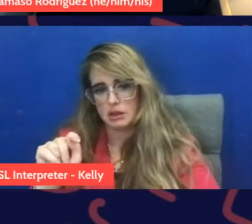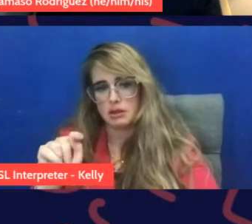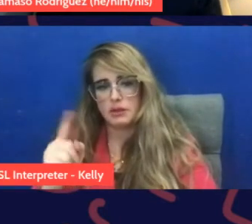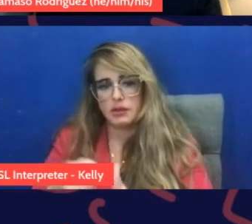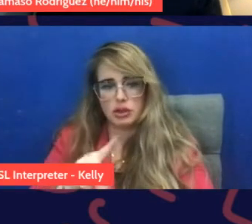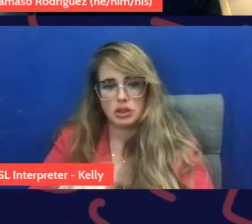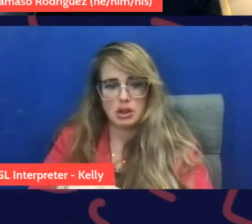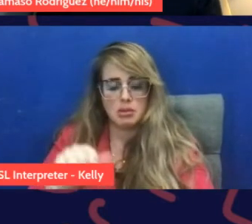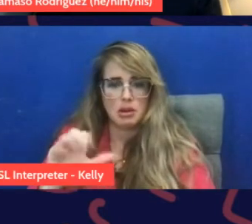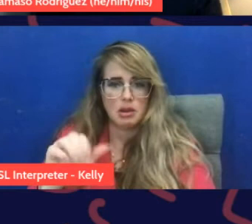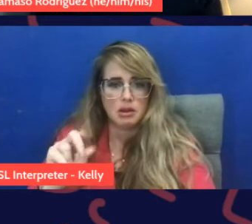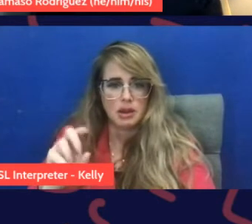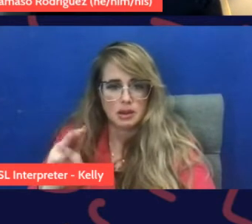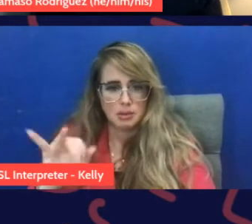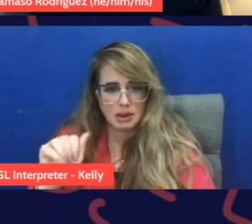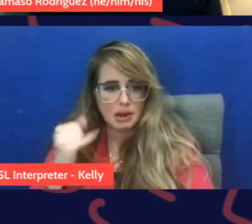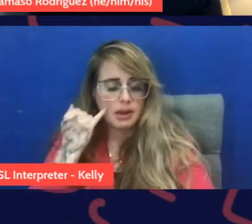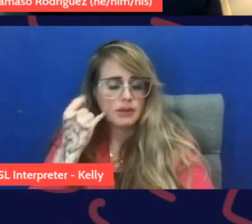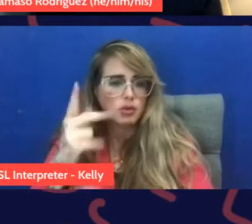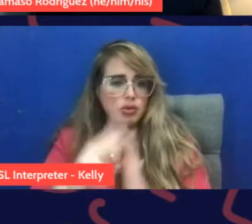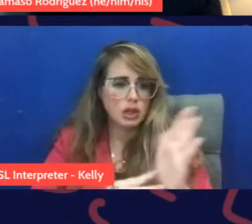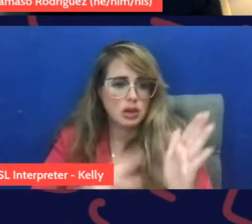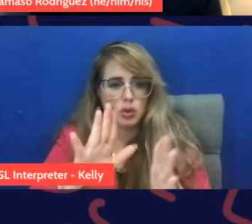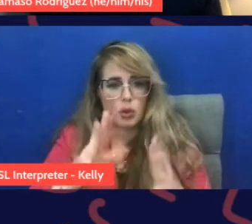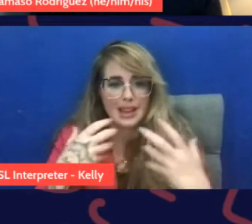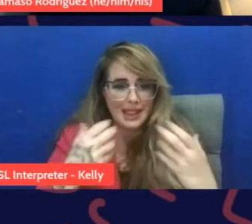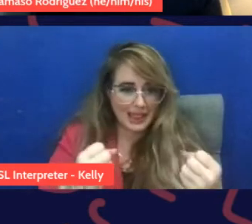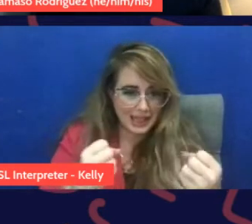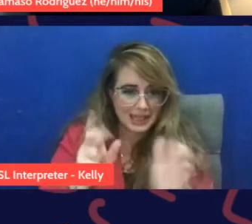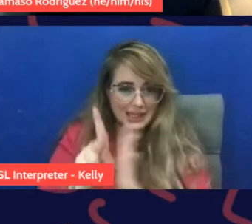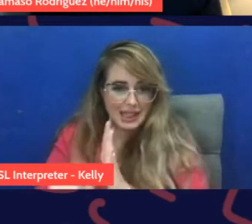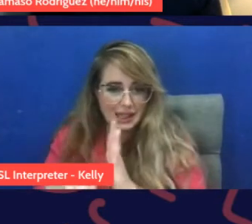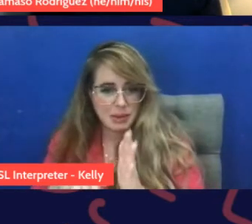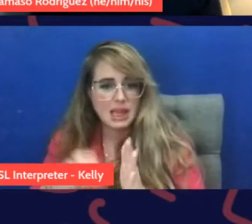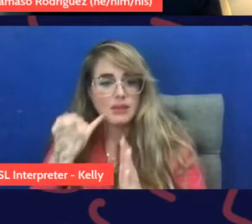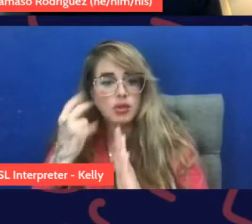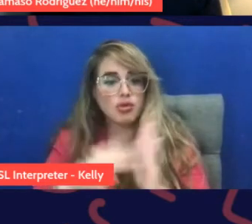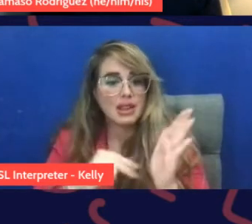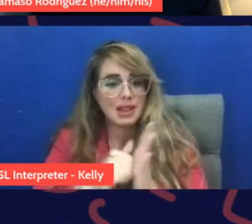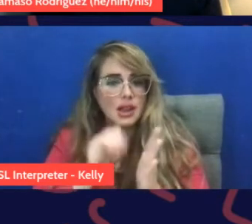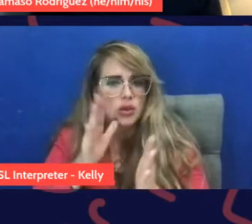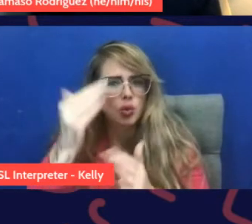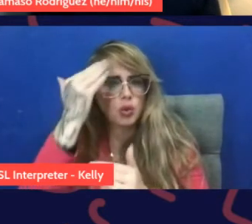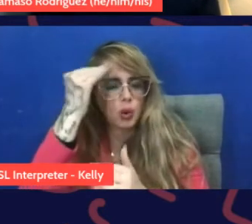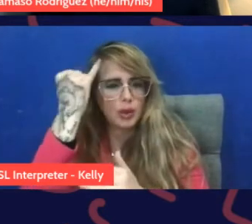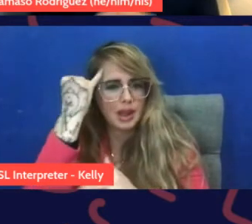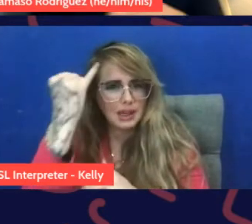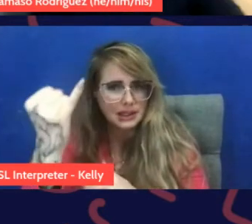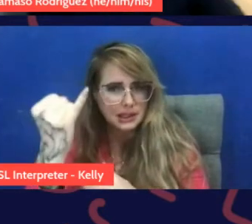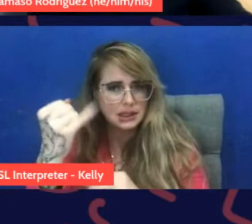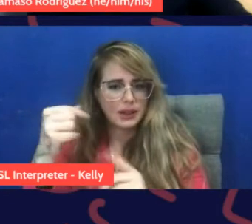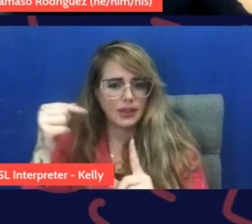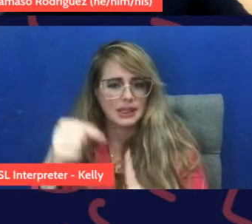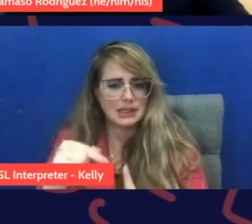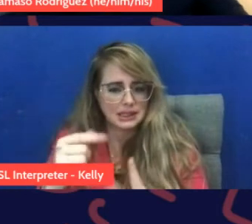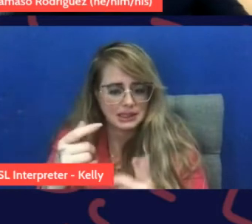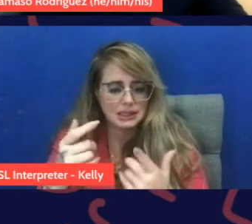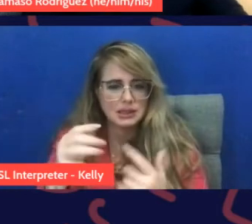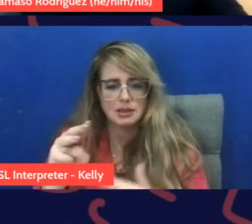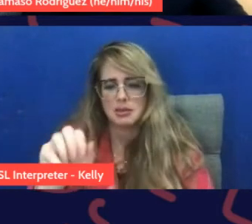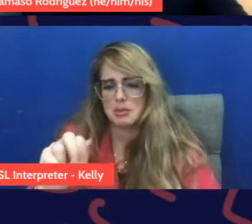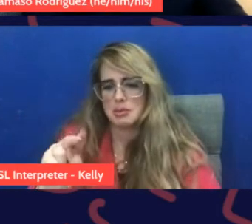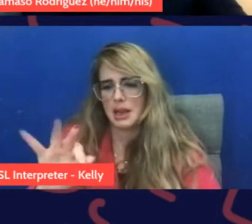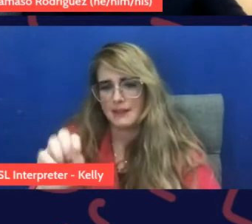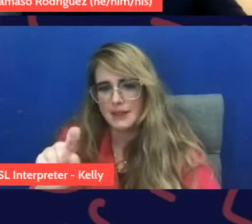If you've read Your Healing is Killing Me, you sort of like know the idea that like this is, you know, it's a manifesto, not a